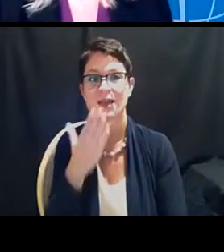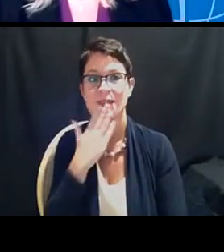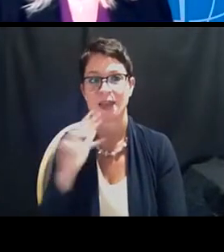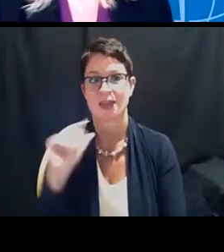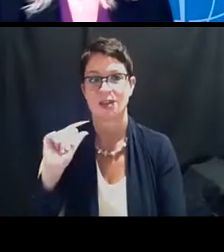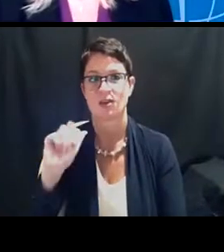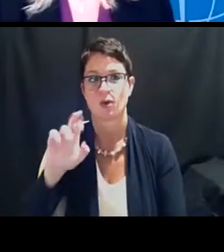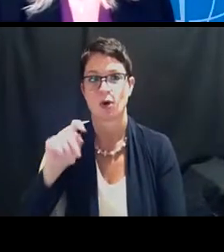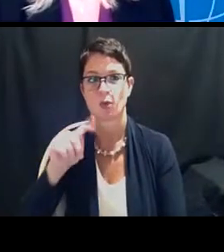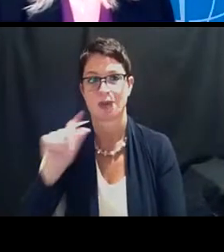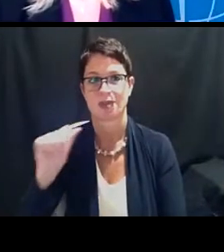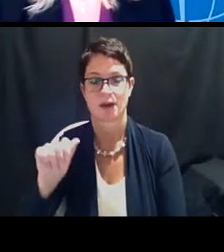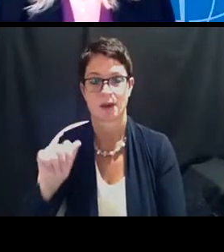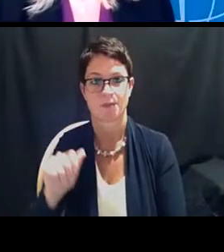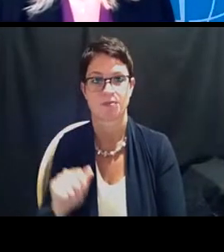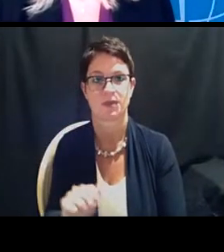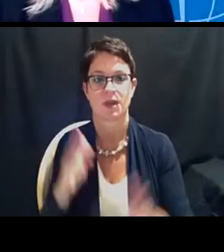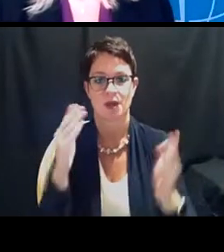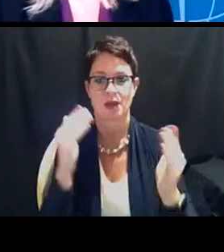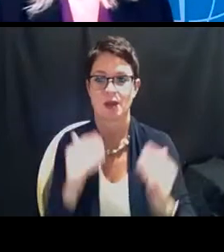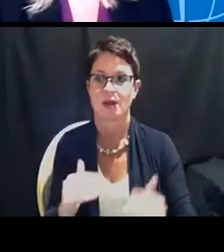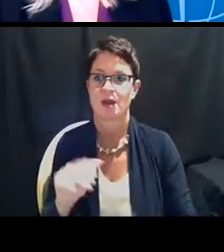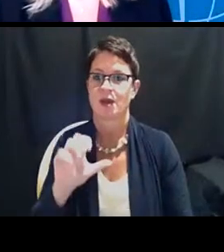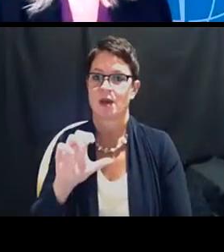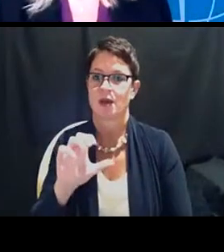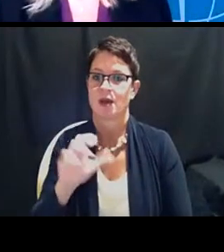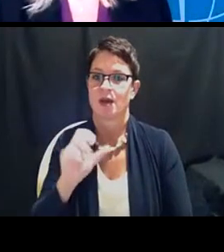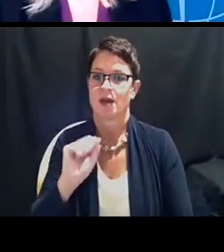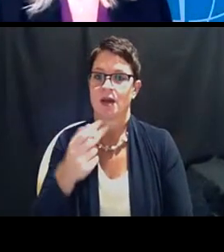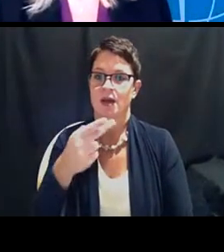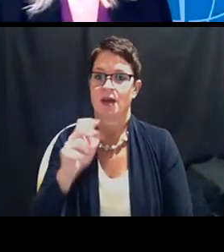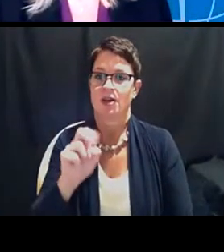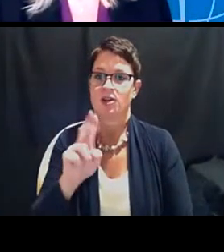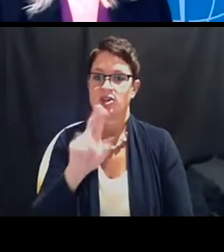Aretha. Sherry Best, are you there? Sherry?